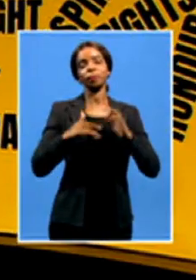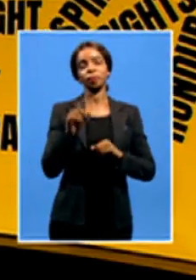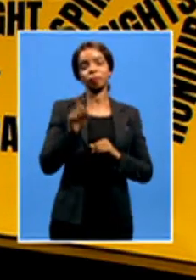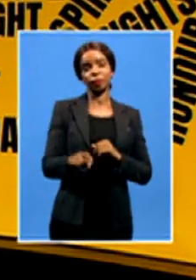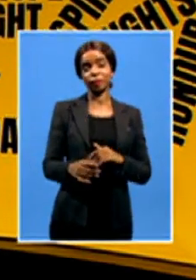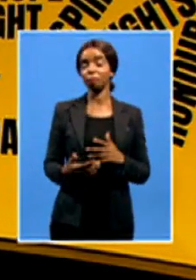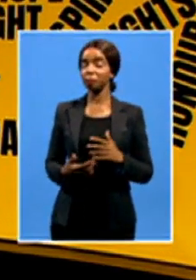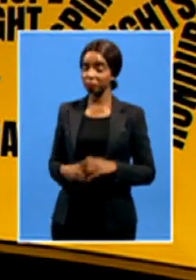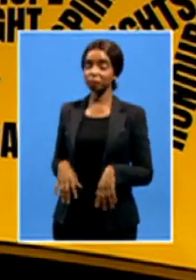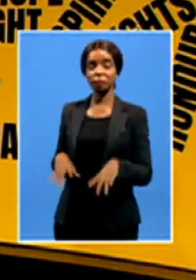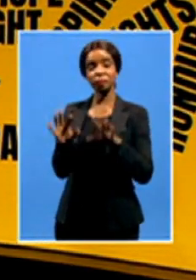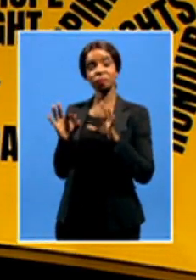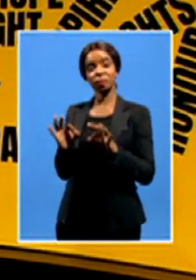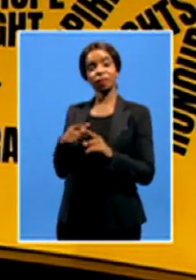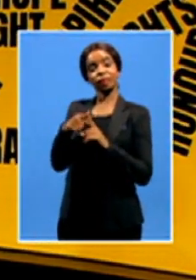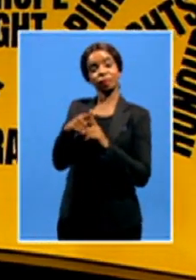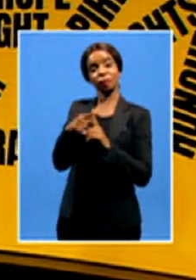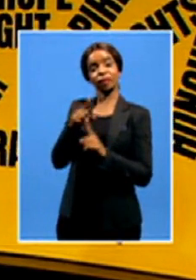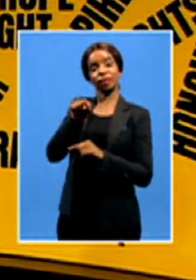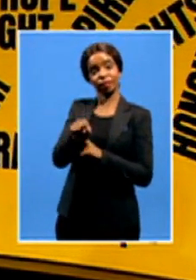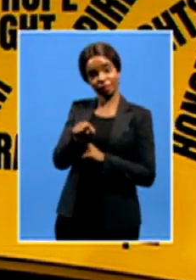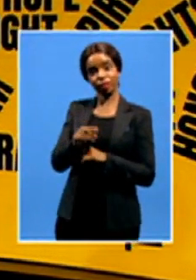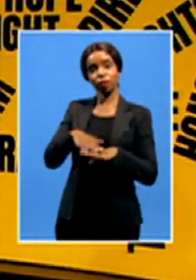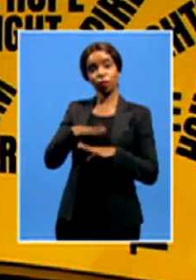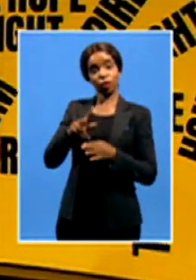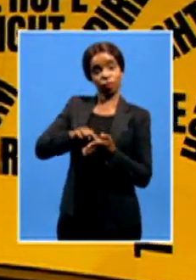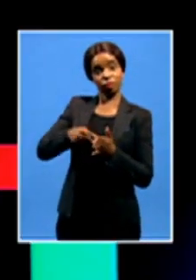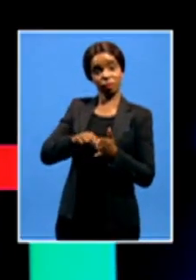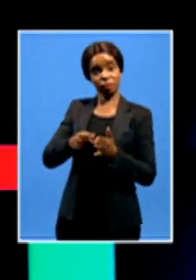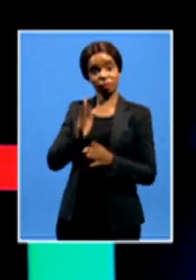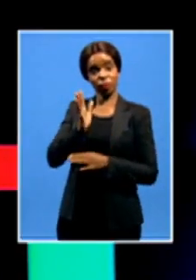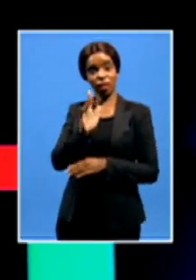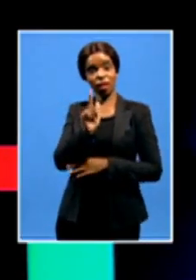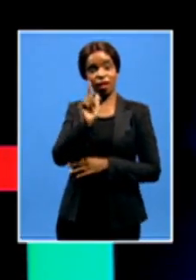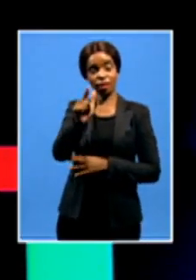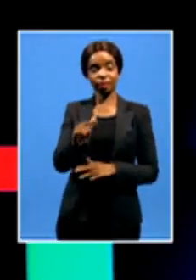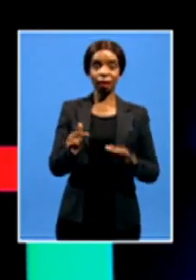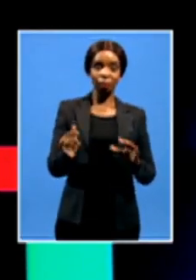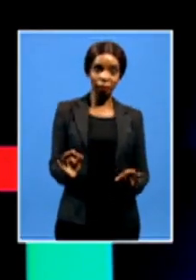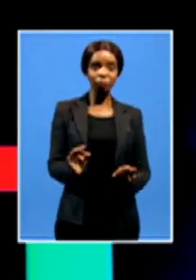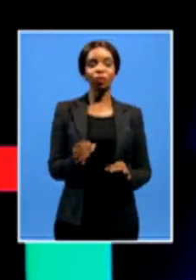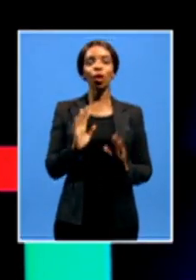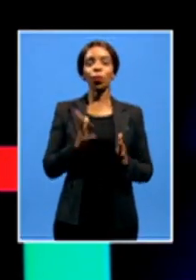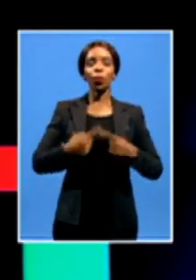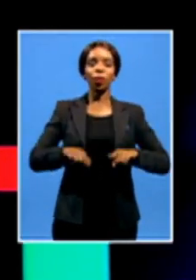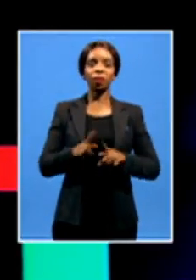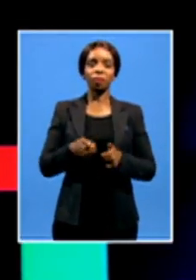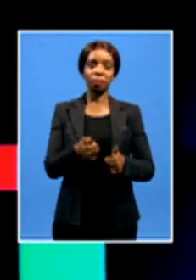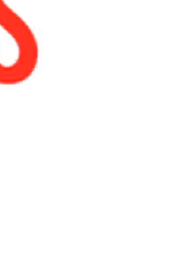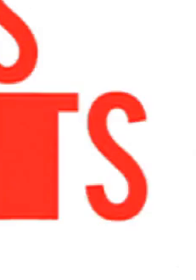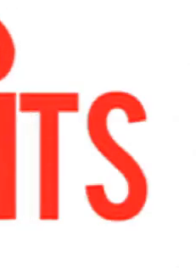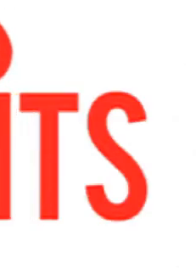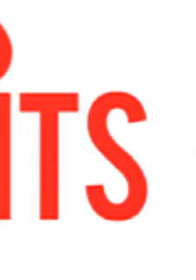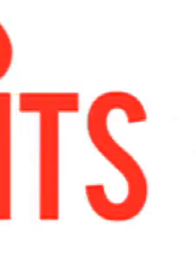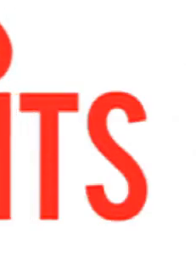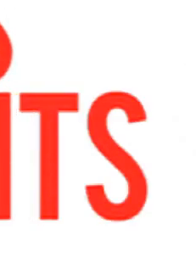that's a positive note we're ending it on. We've still got another performance from you a little bit later on. All right, we'll be back after this quick break.